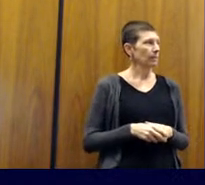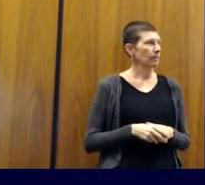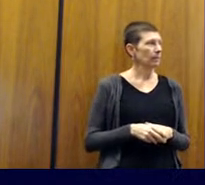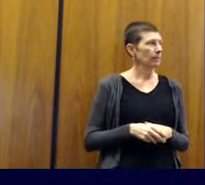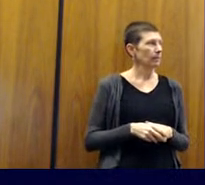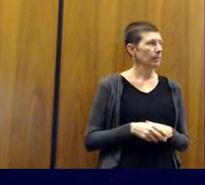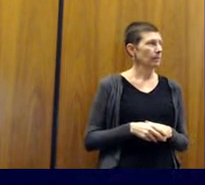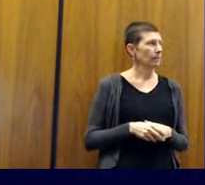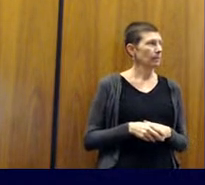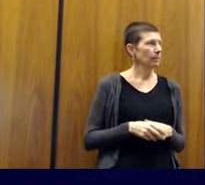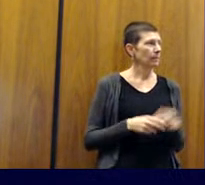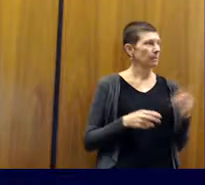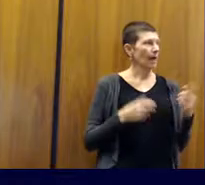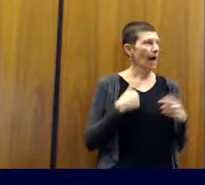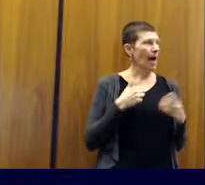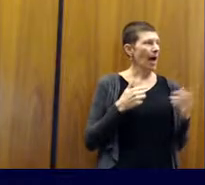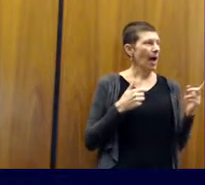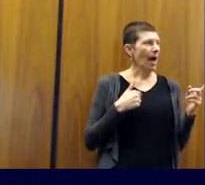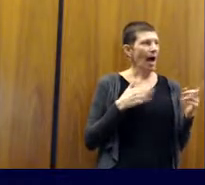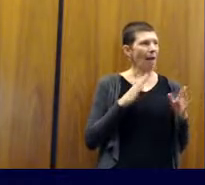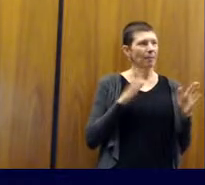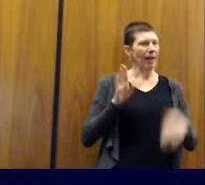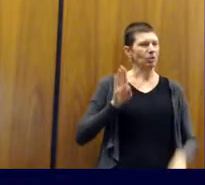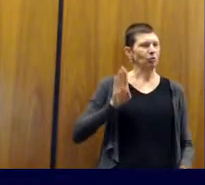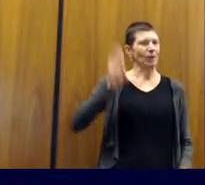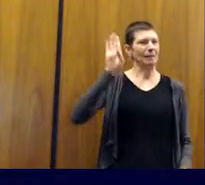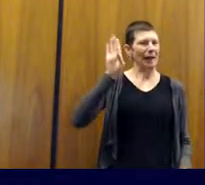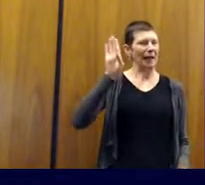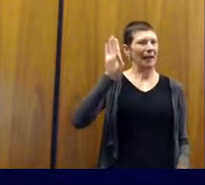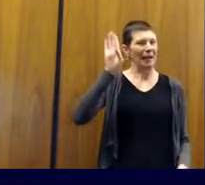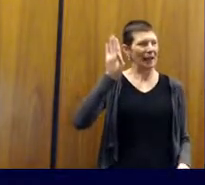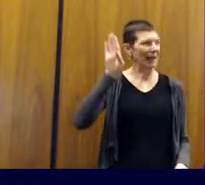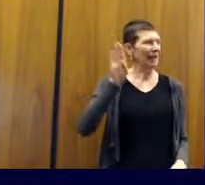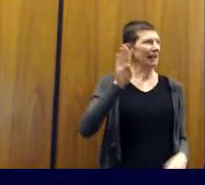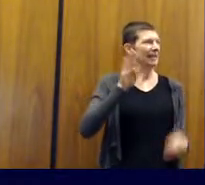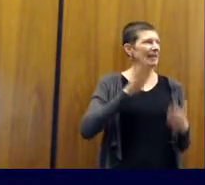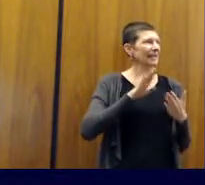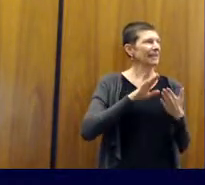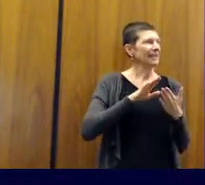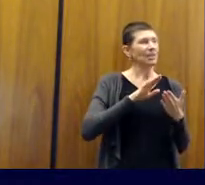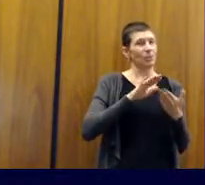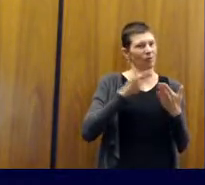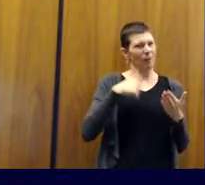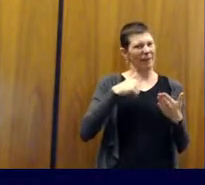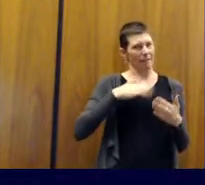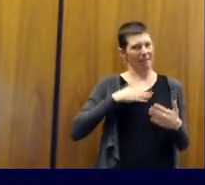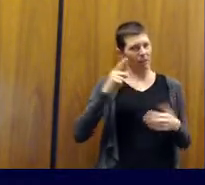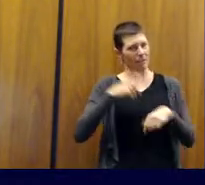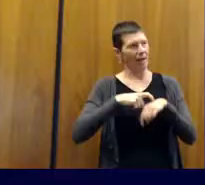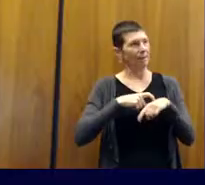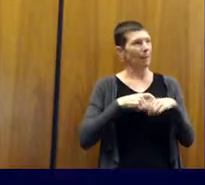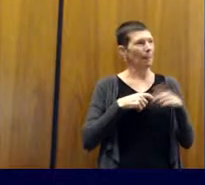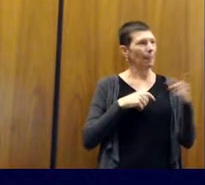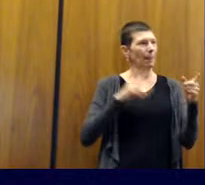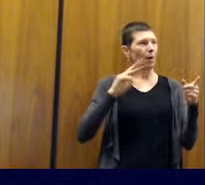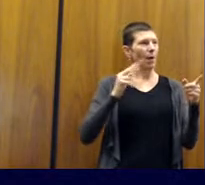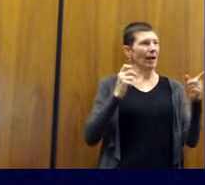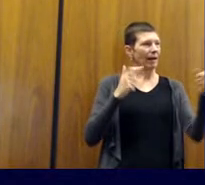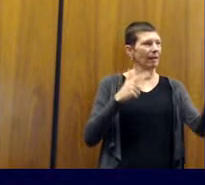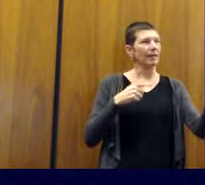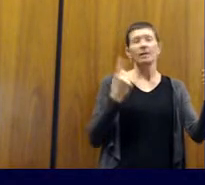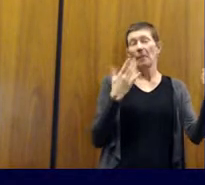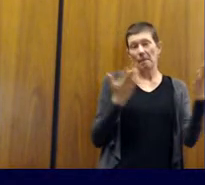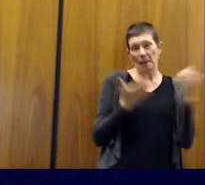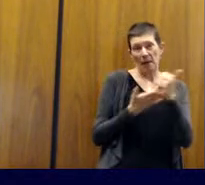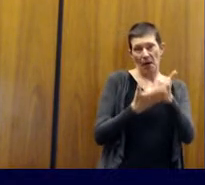I was going to raise my hand, actually, isn't that? Forgive me, it's my first time. Commissioner Wayhill. Just something that might be